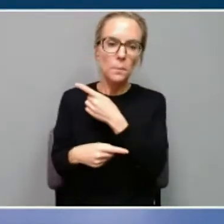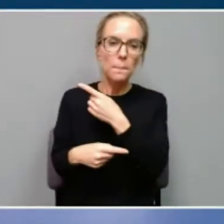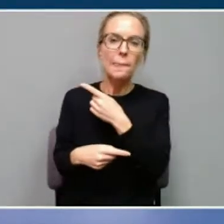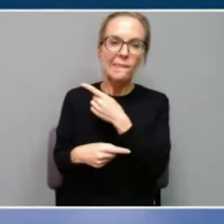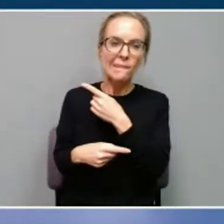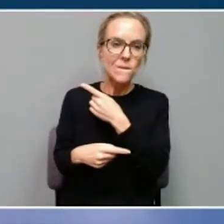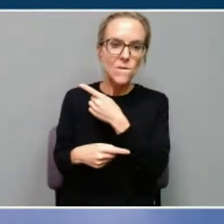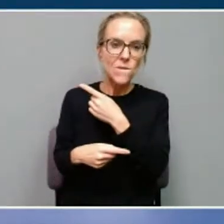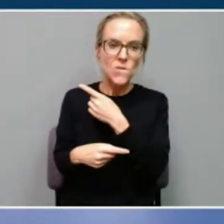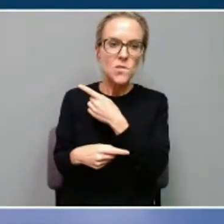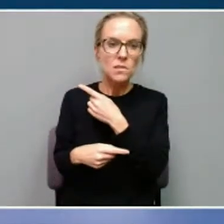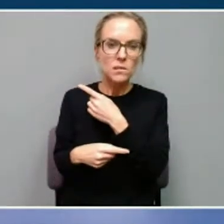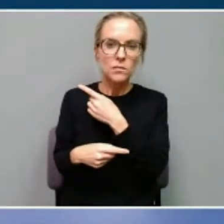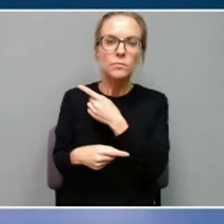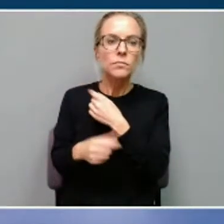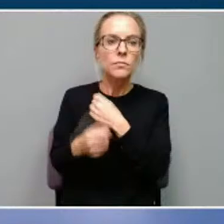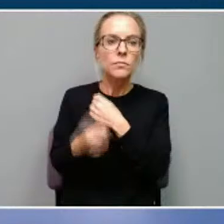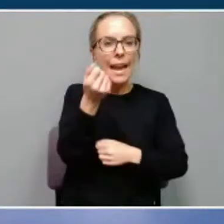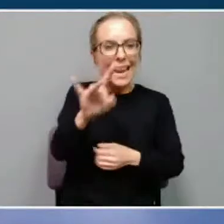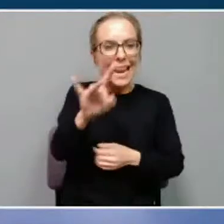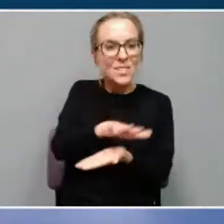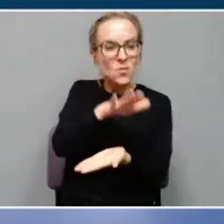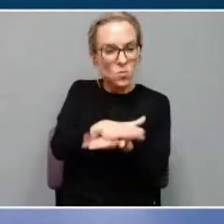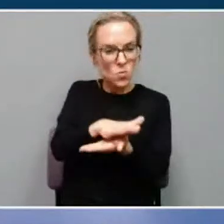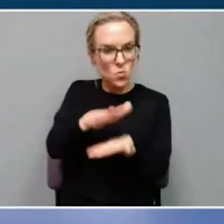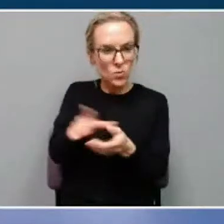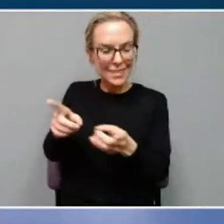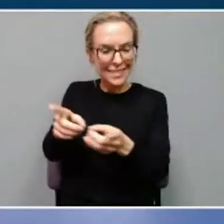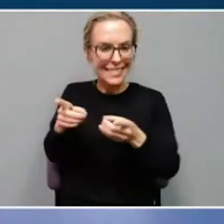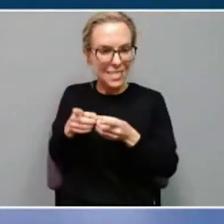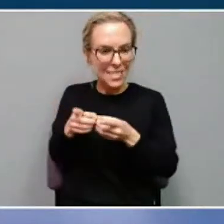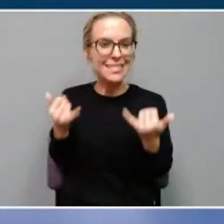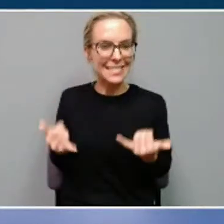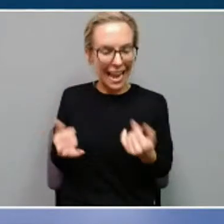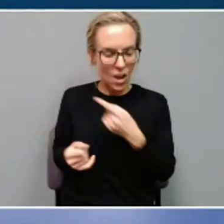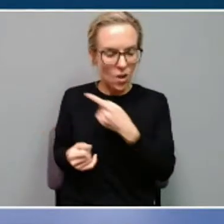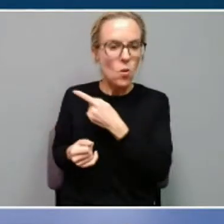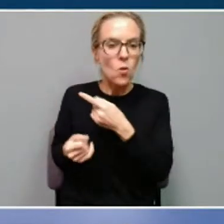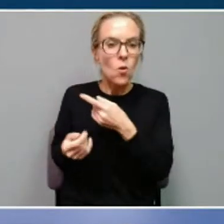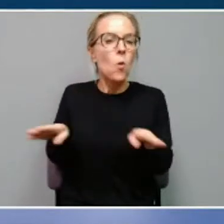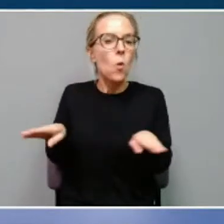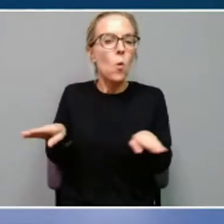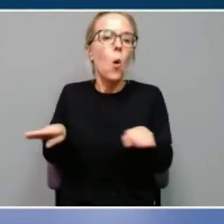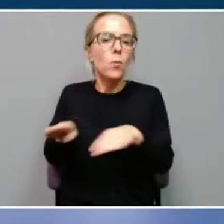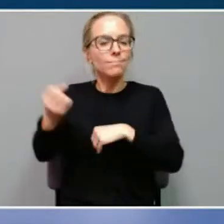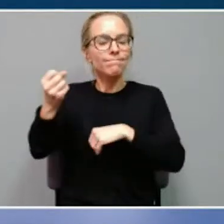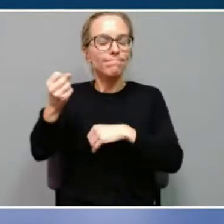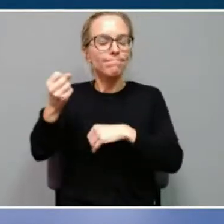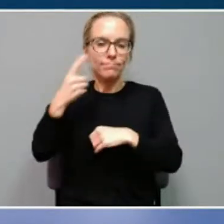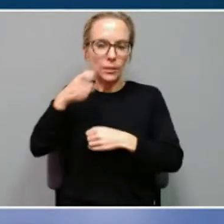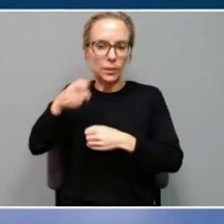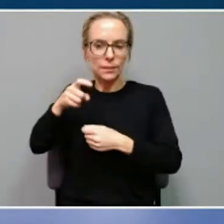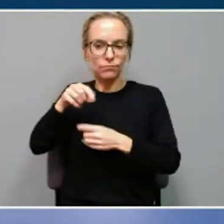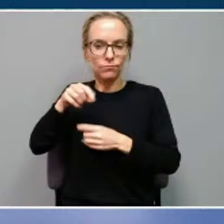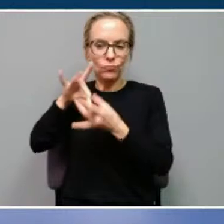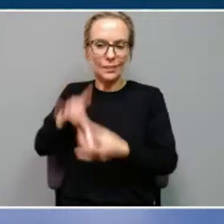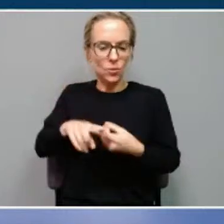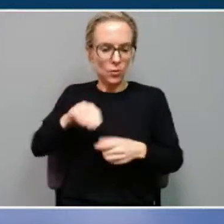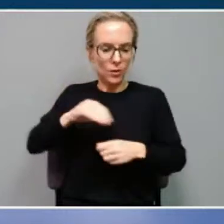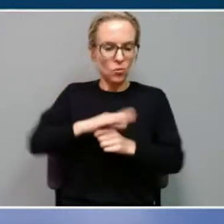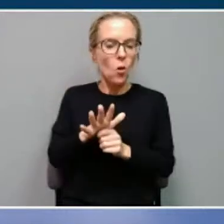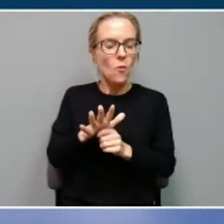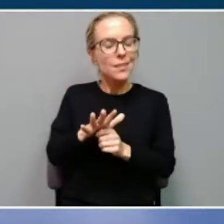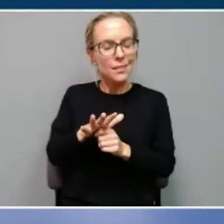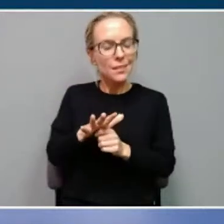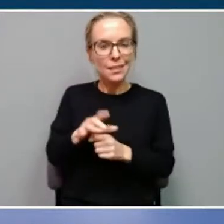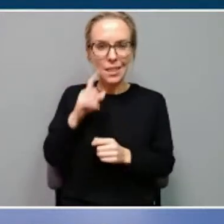18 school districts now having closed due to COVID-19 at least once this year. This is, I